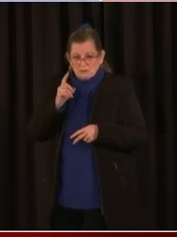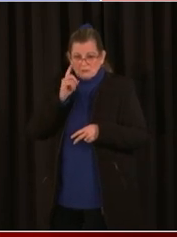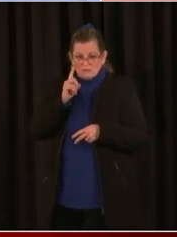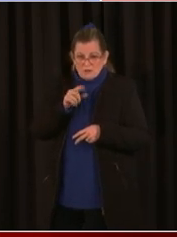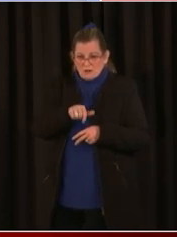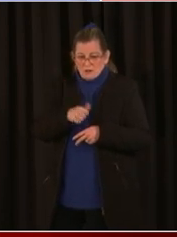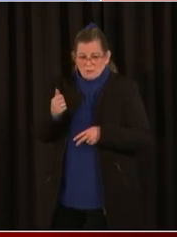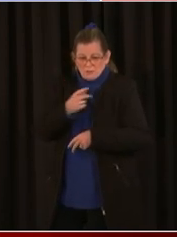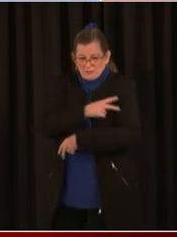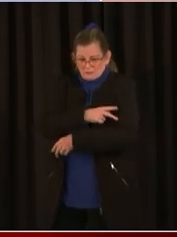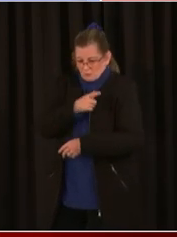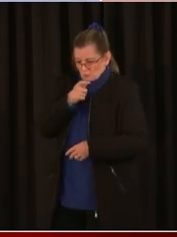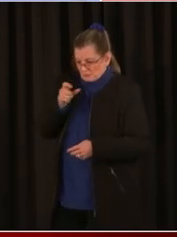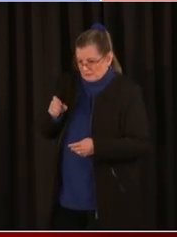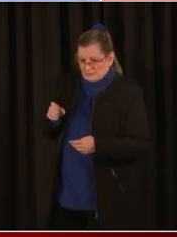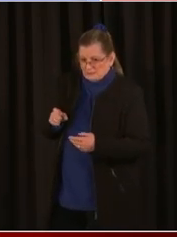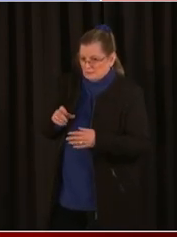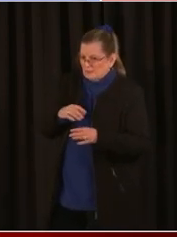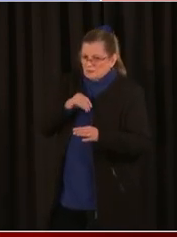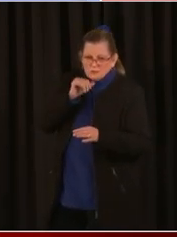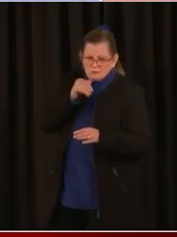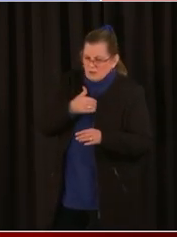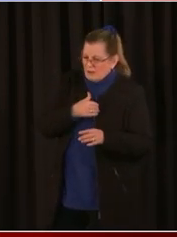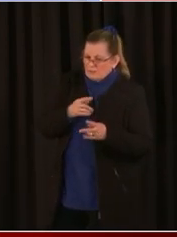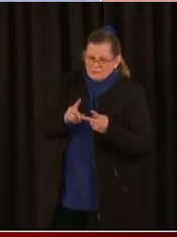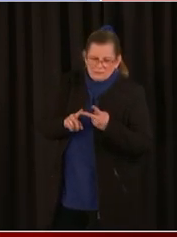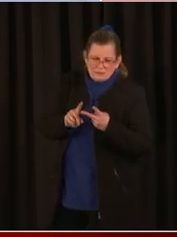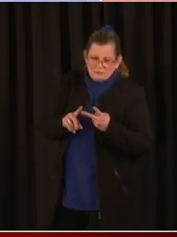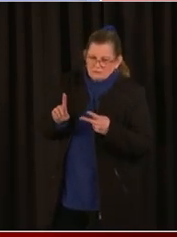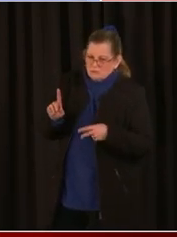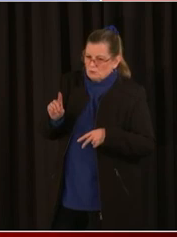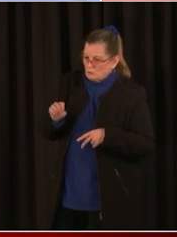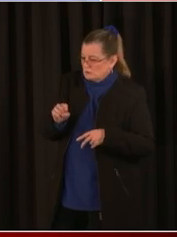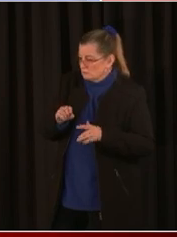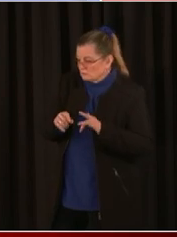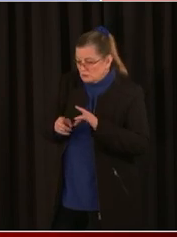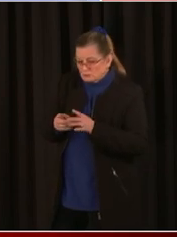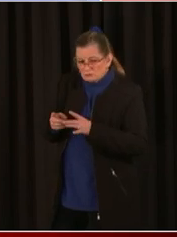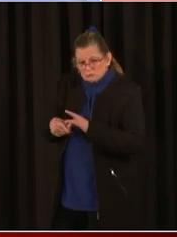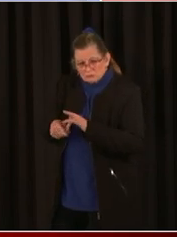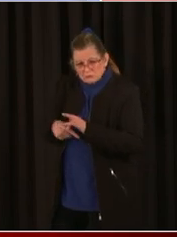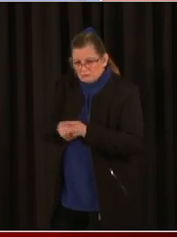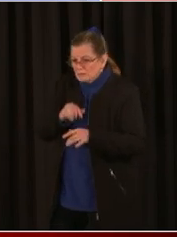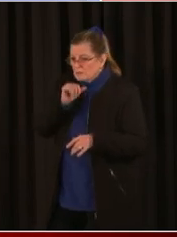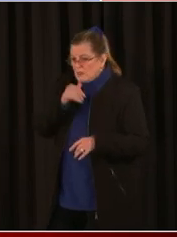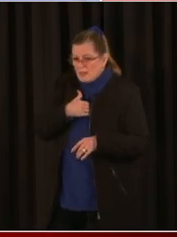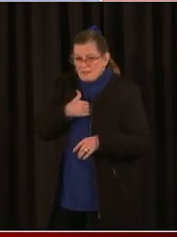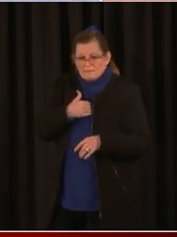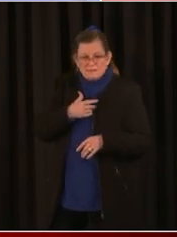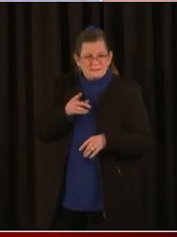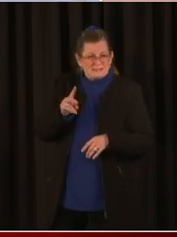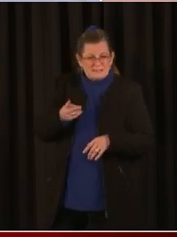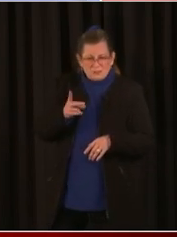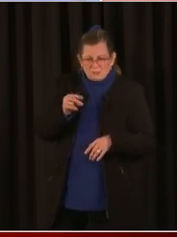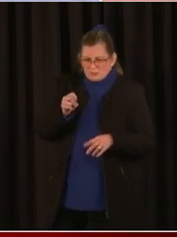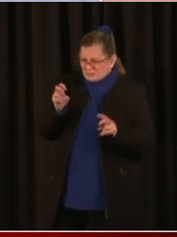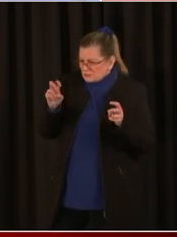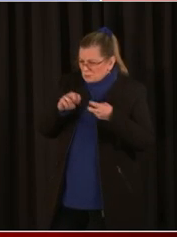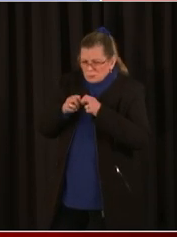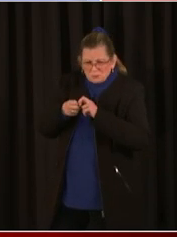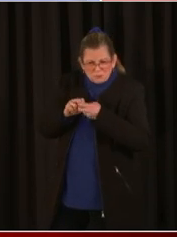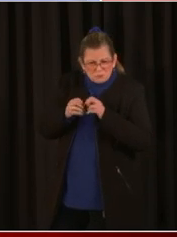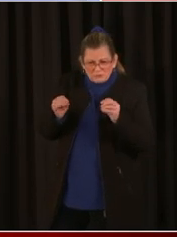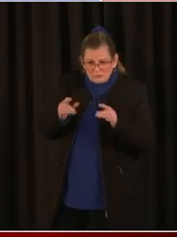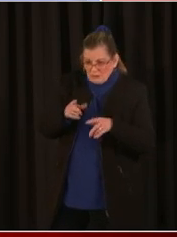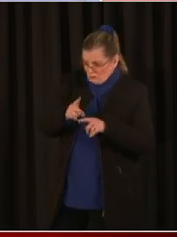for patients when they need them. We don't have a second dose shortage. We don't have a second dose issue. So if someone was given